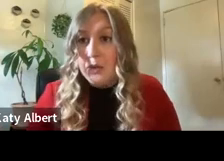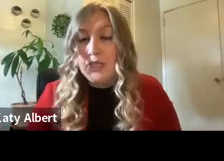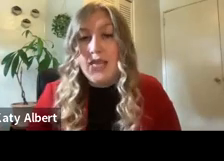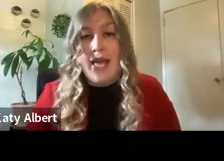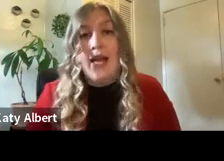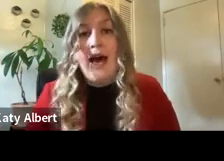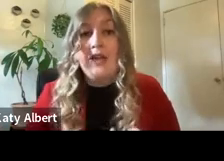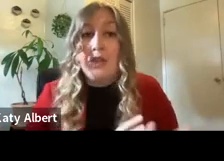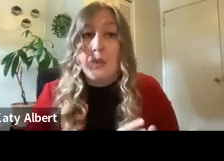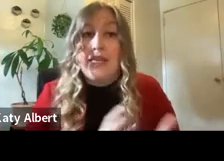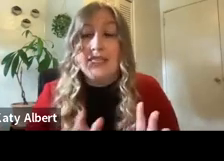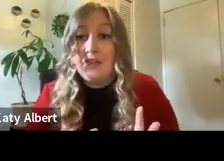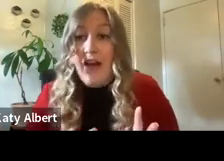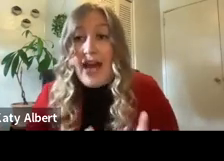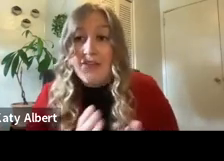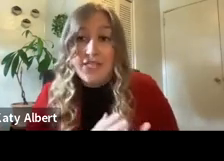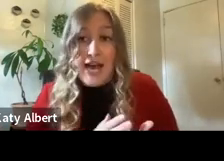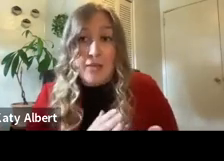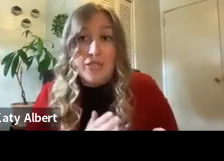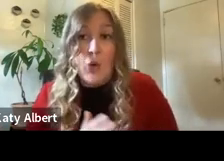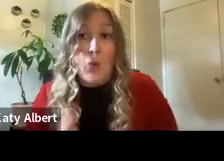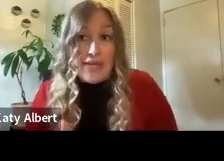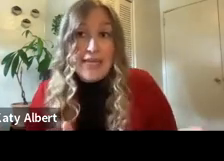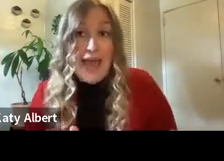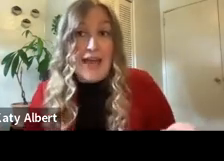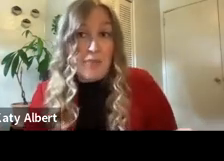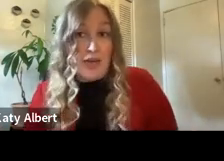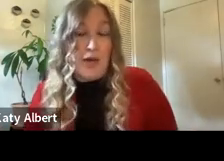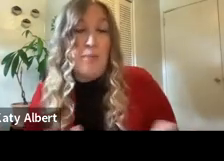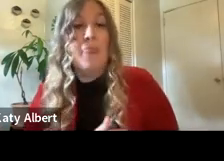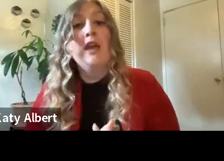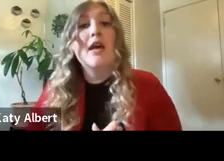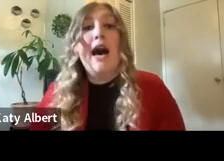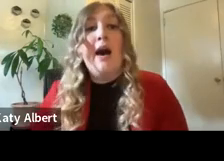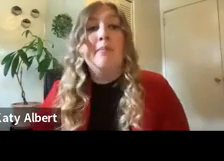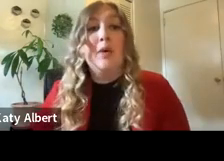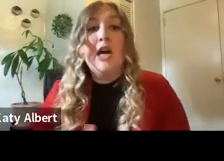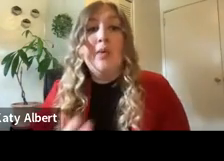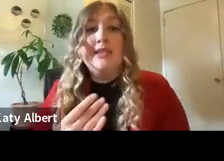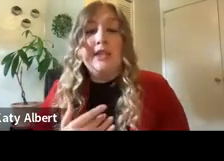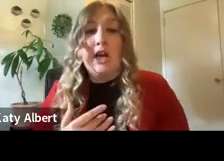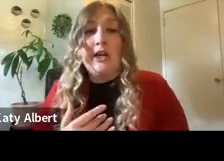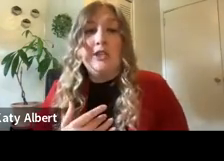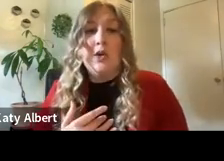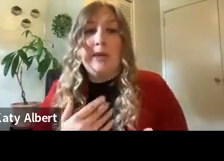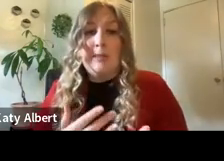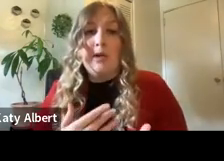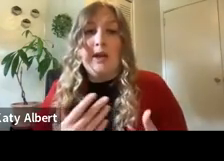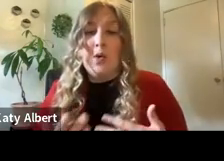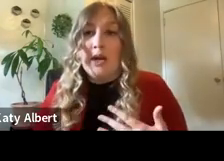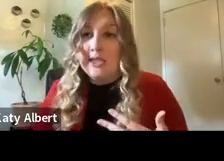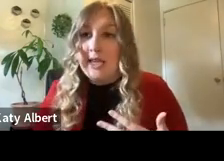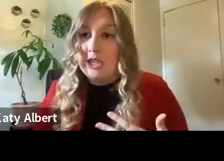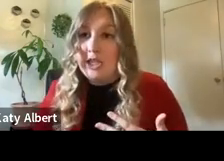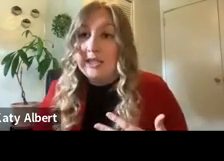recommend posting 3 to 5 times a week at minimum. But we always encourage people